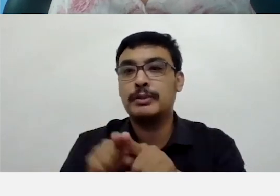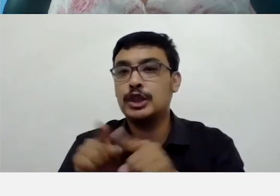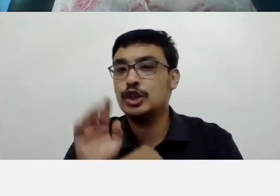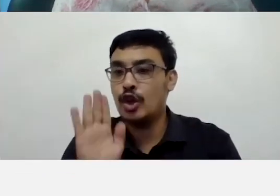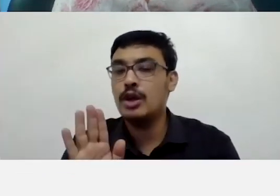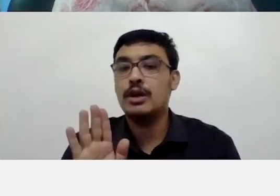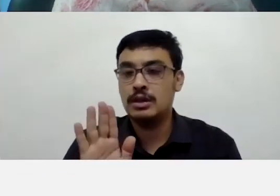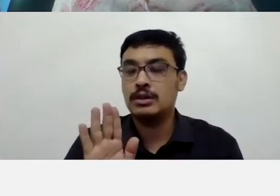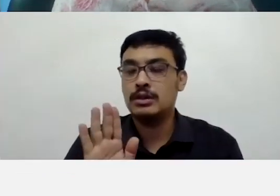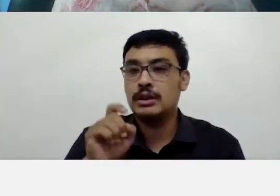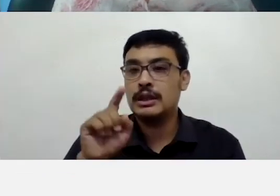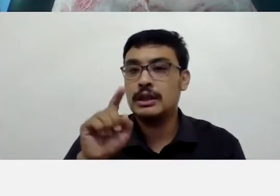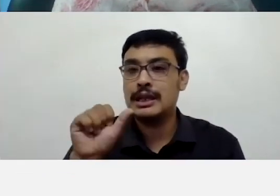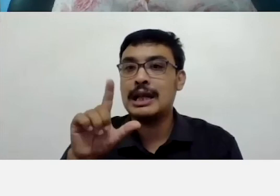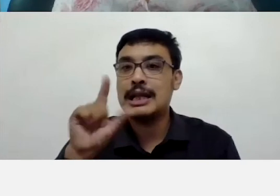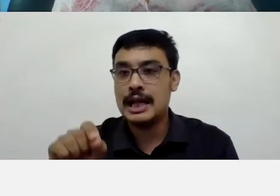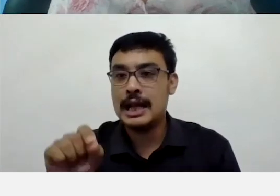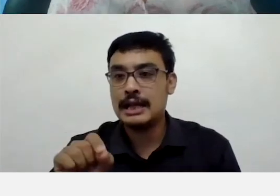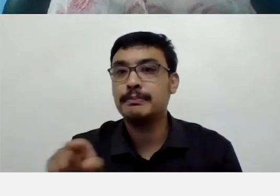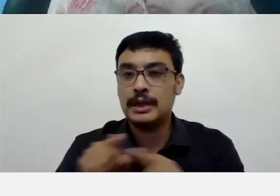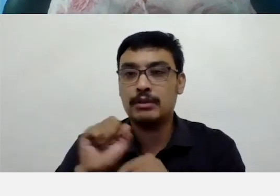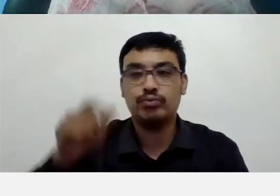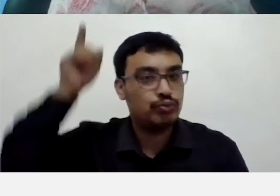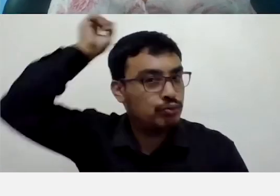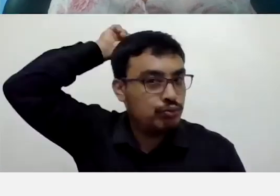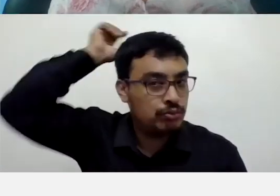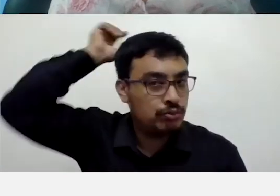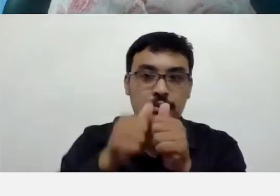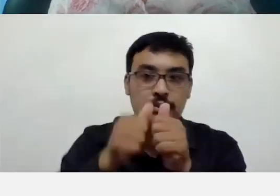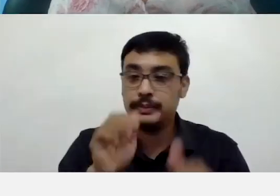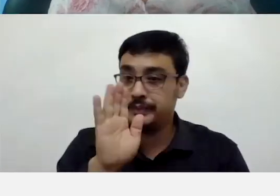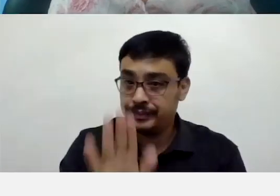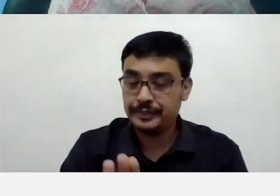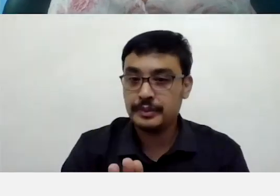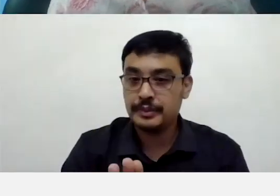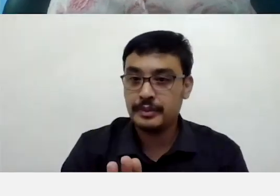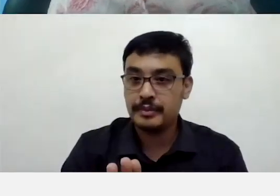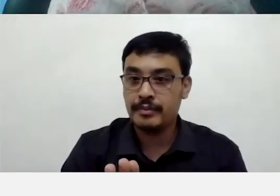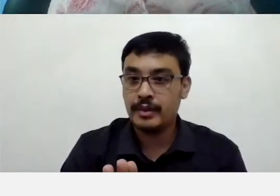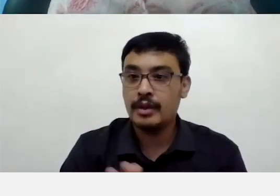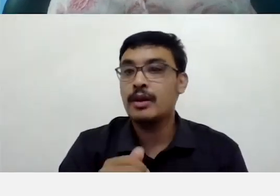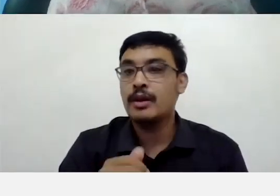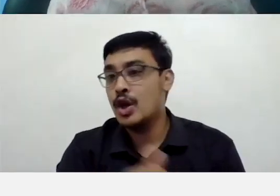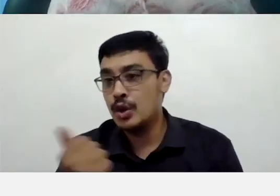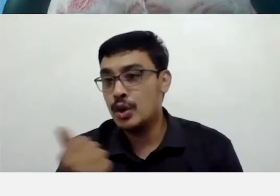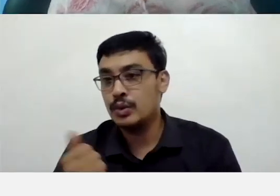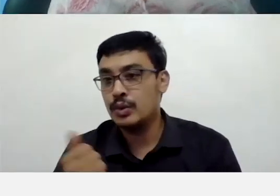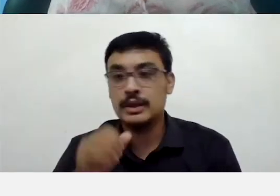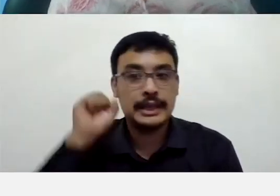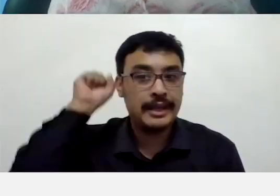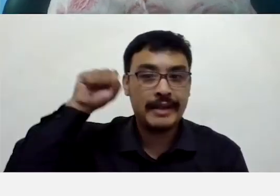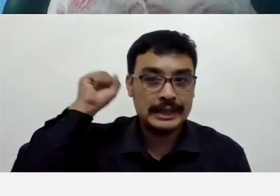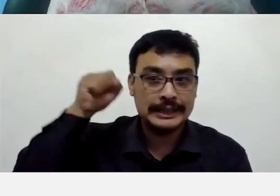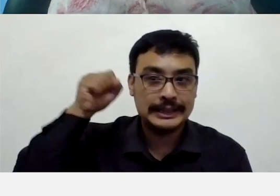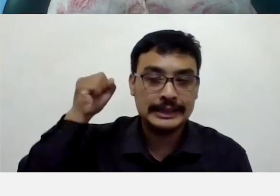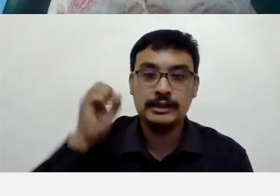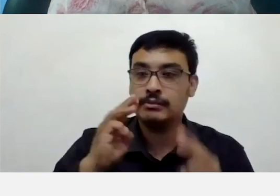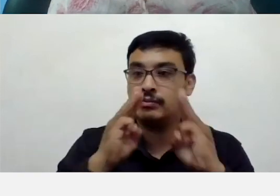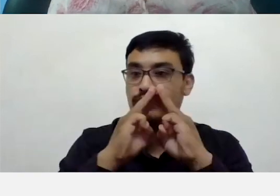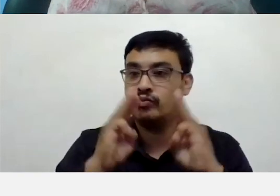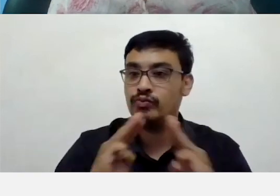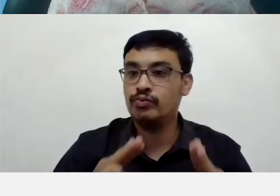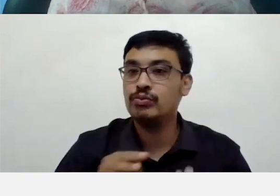here from Bhaktapur. So on the way, we can find Newari Monastery.